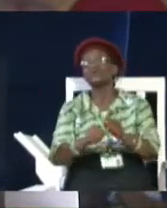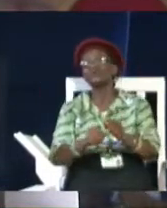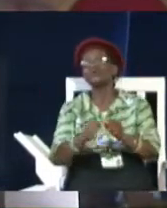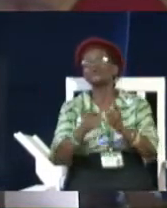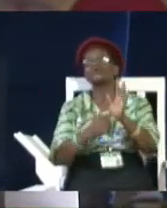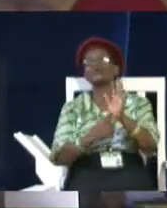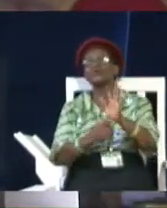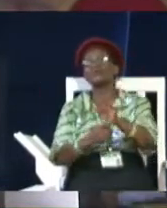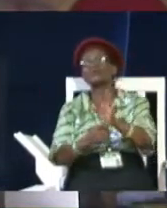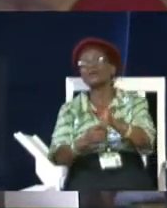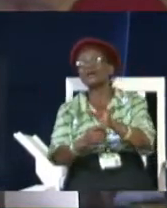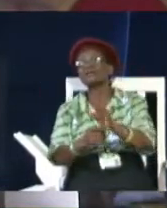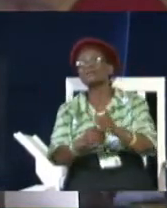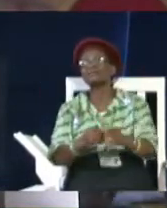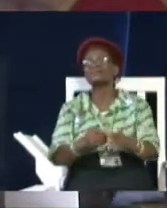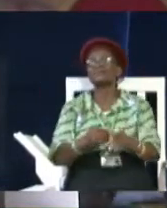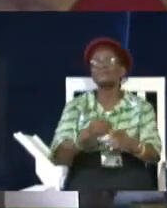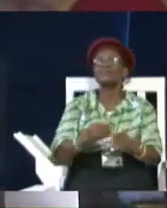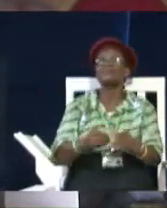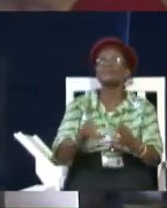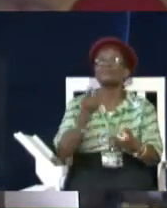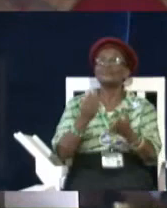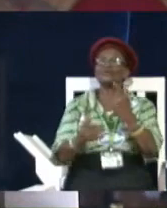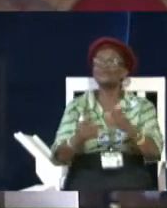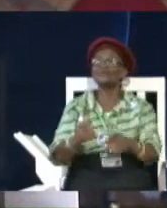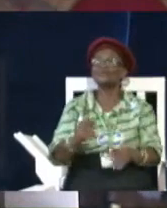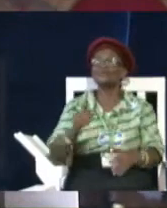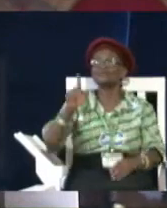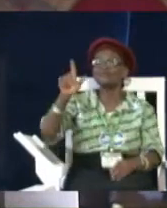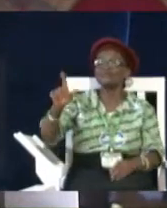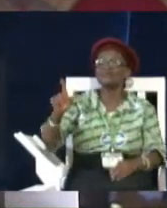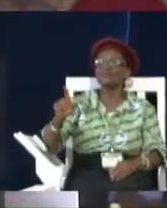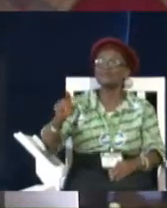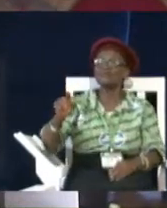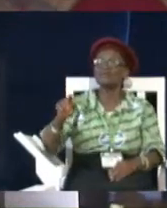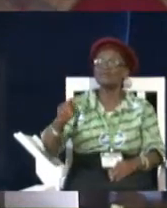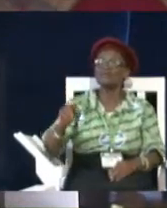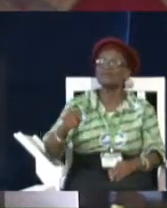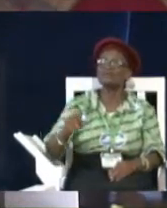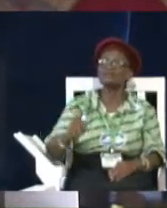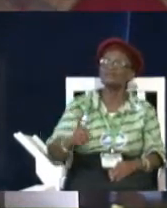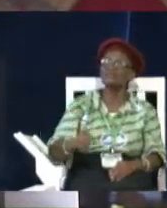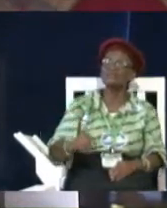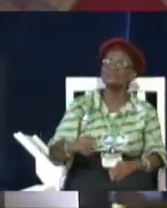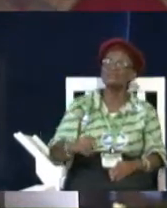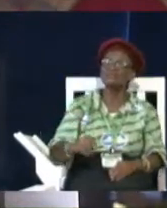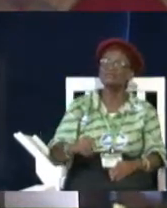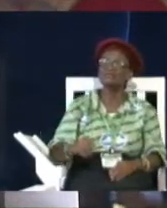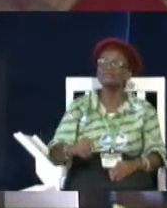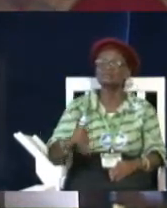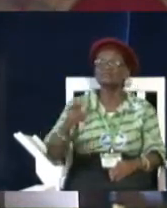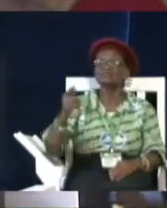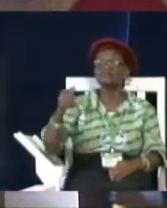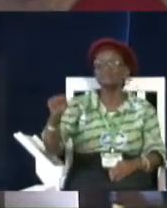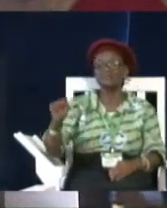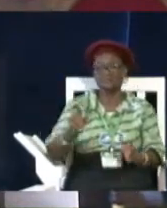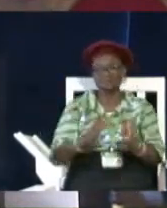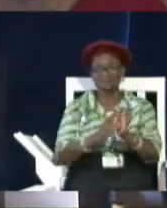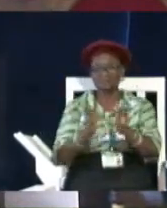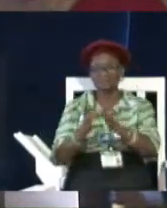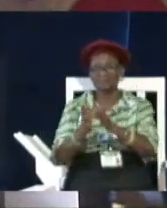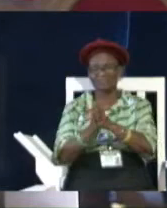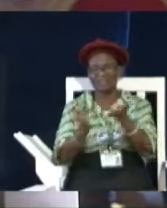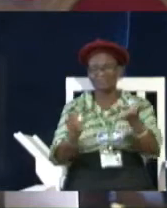You know, in Leviticus chapter 6, verse 12, Leviticus 6, verse 12, the Bible says the